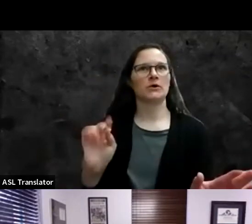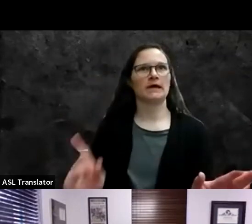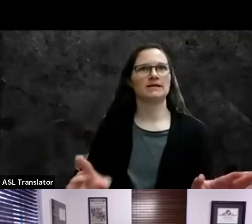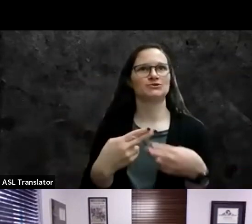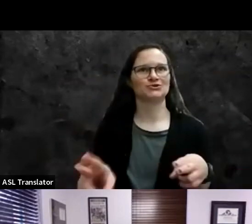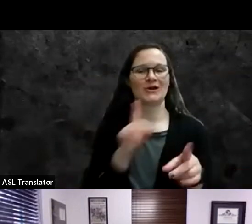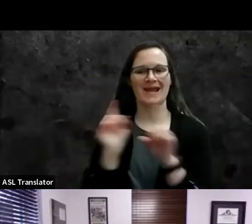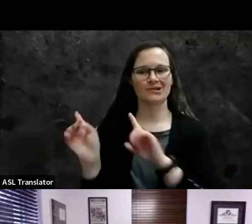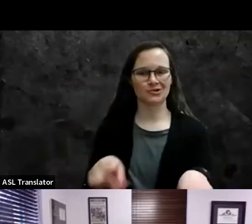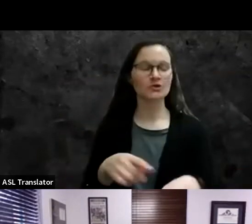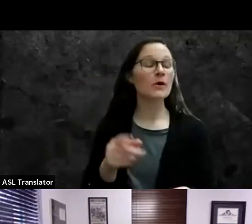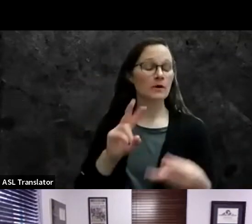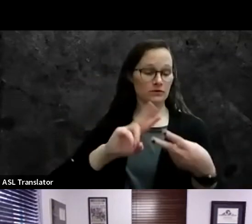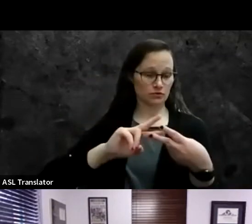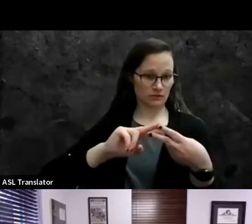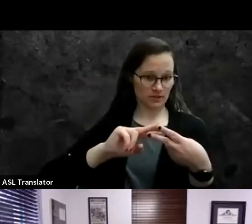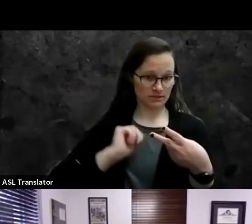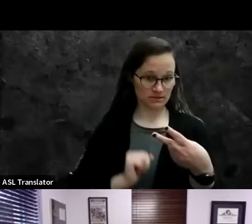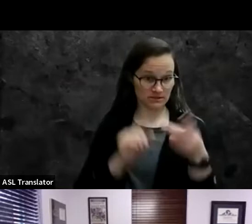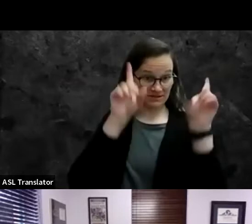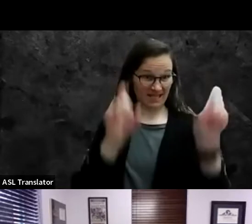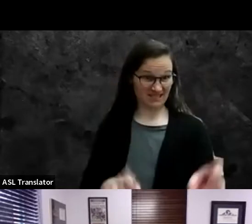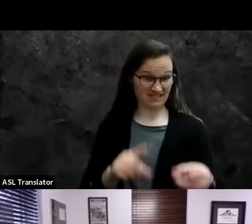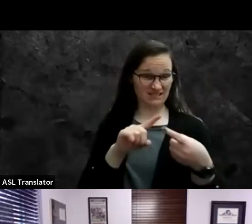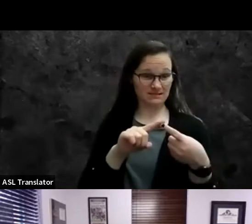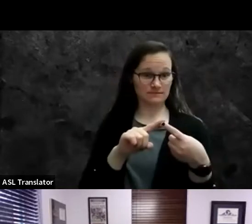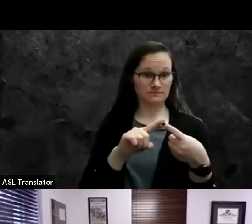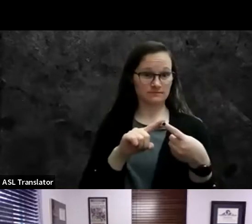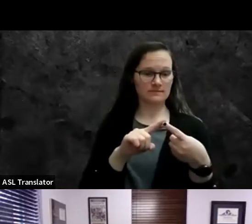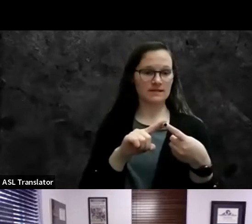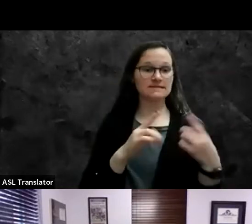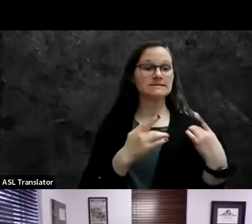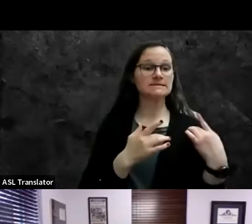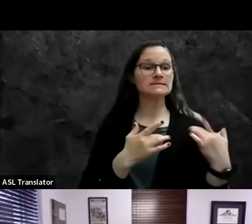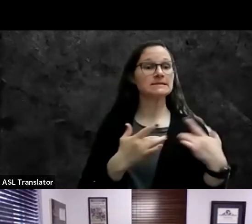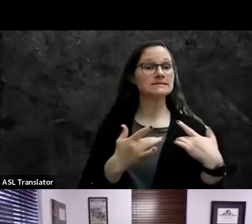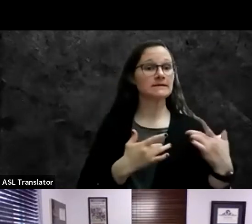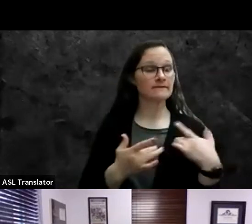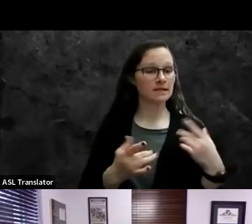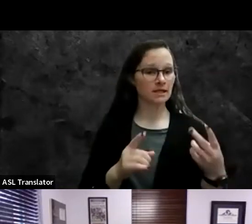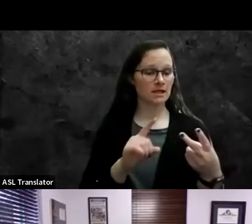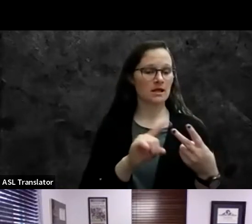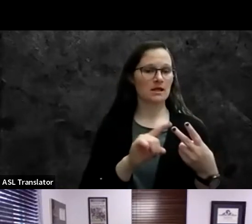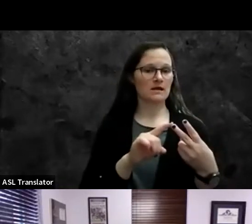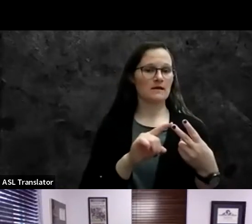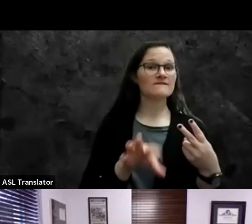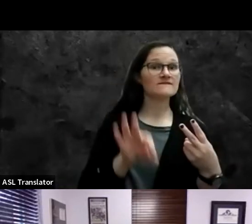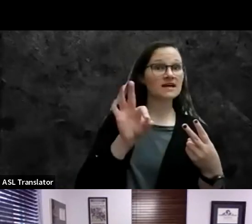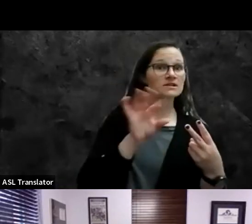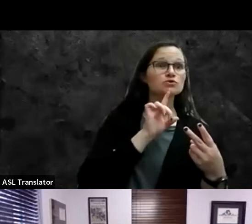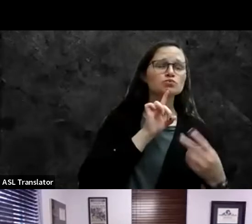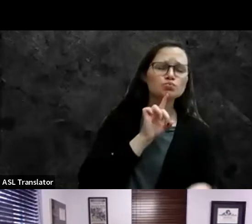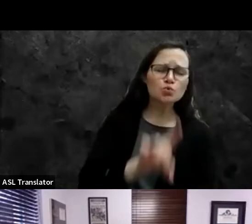the two properties that people care about with regard to tests are sensitivity, the likelihood of correctly detecting a true positive,